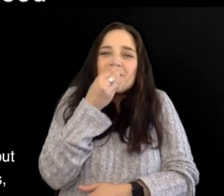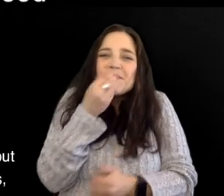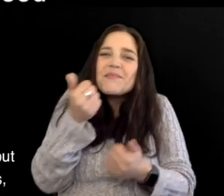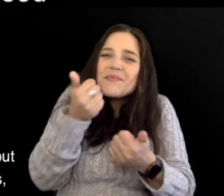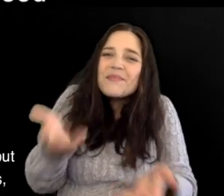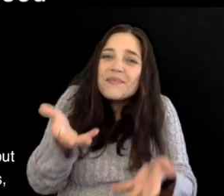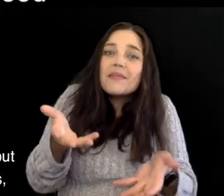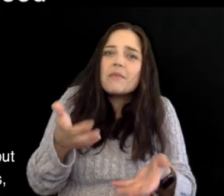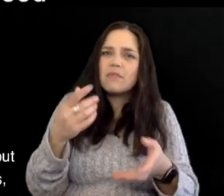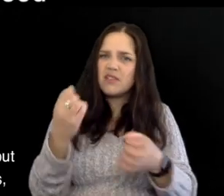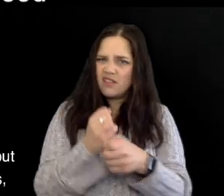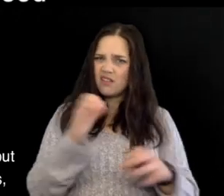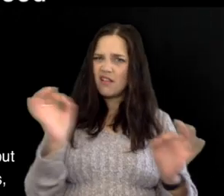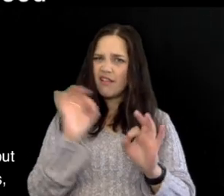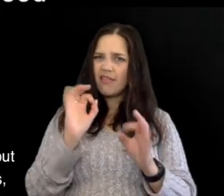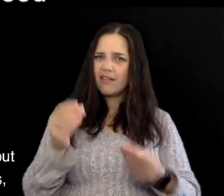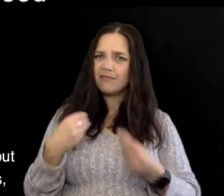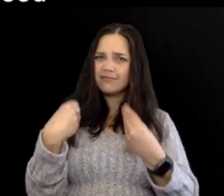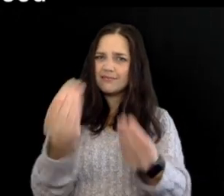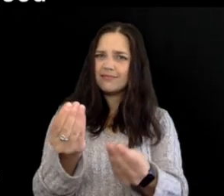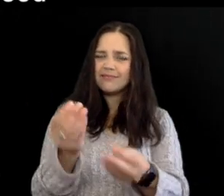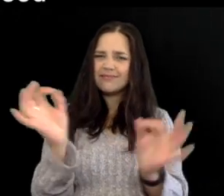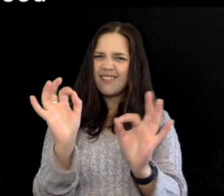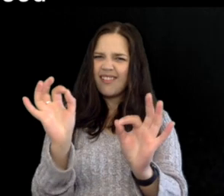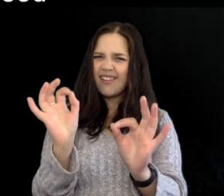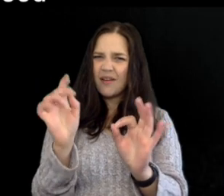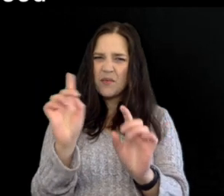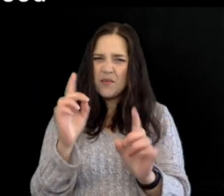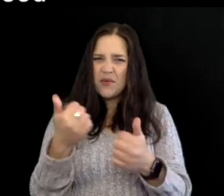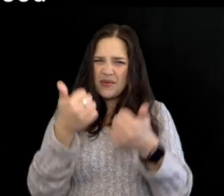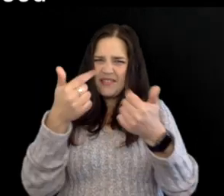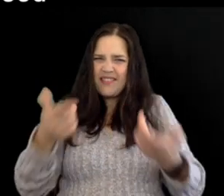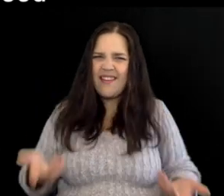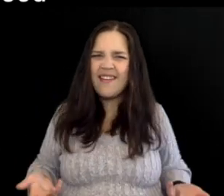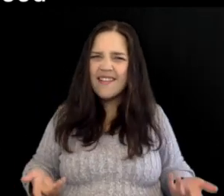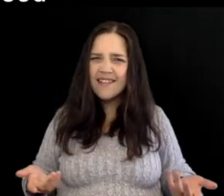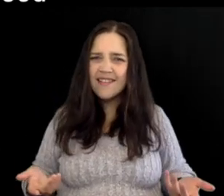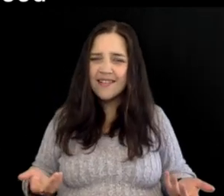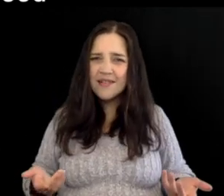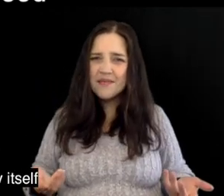well fed,' but does nothing about their physical needs, what good is that?